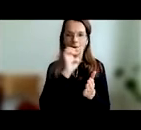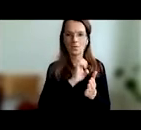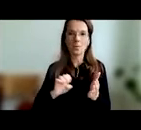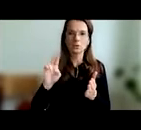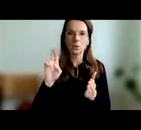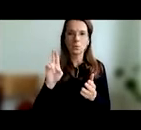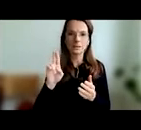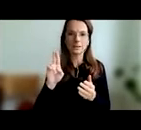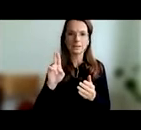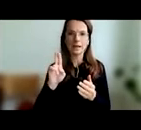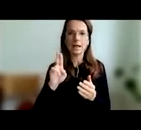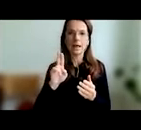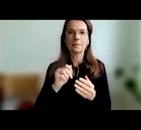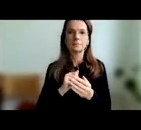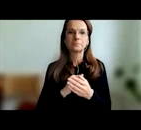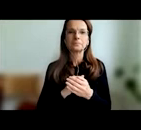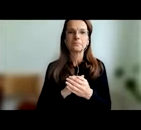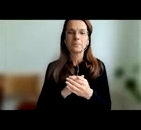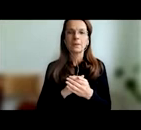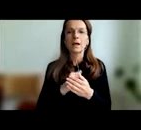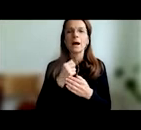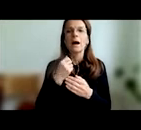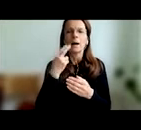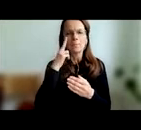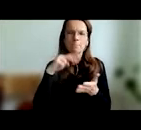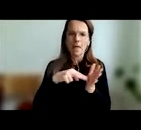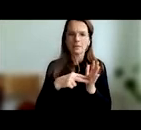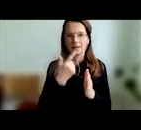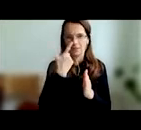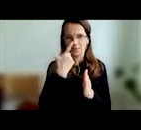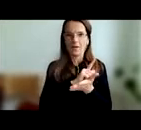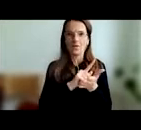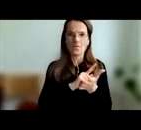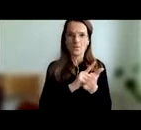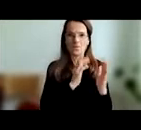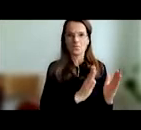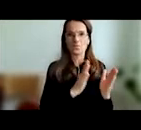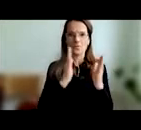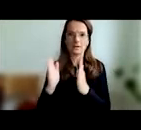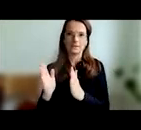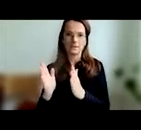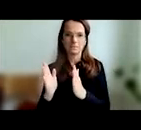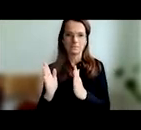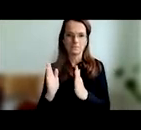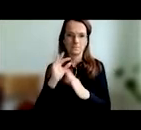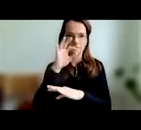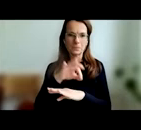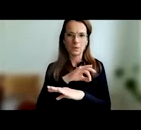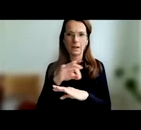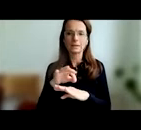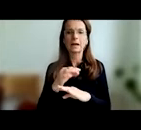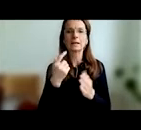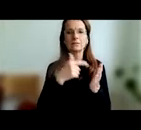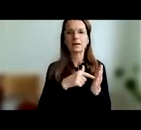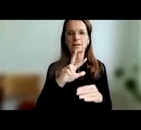in spring of 2021, and it will be funded by EU funds. So two